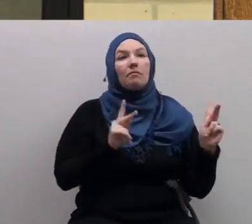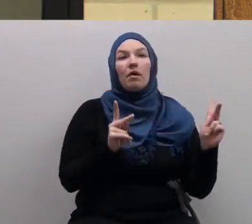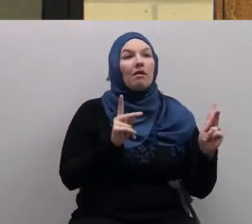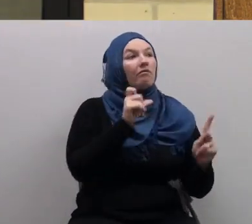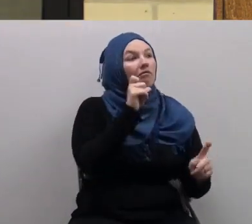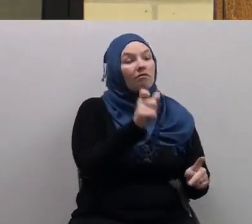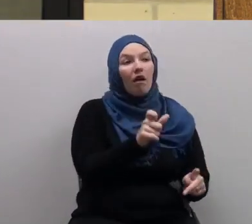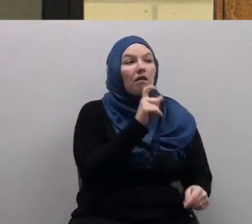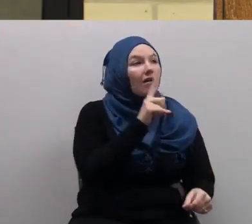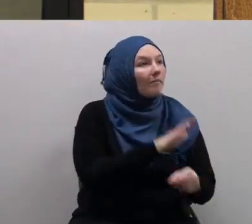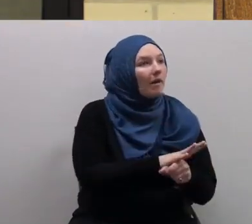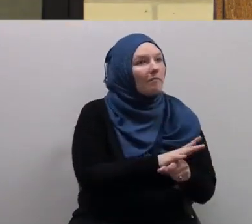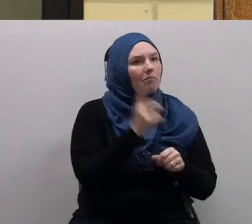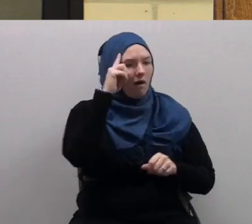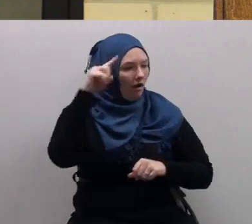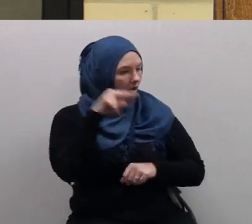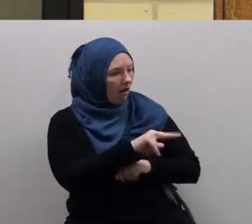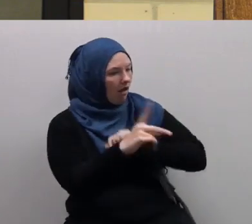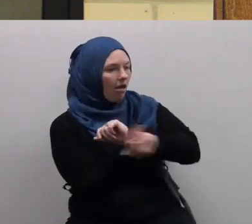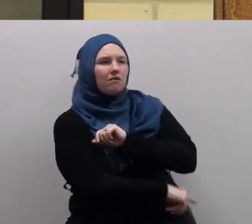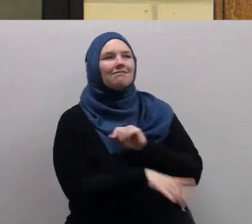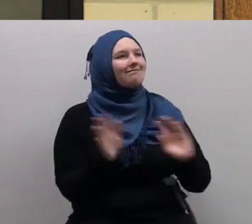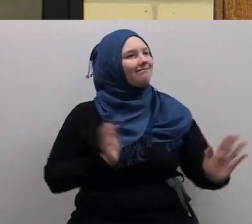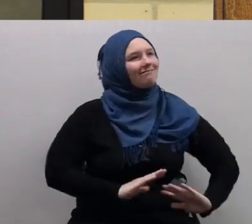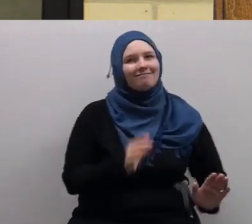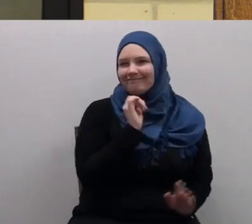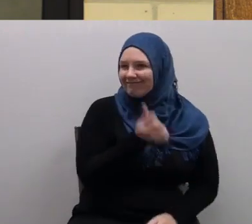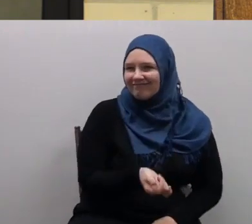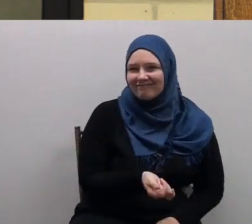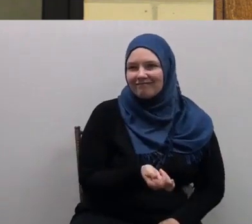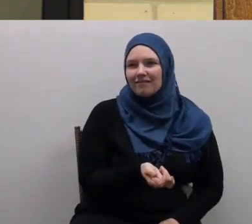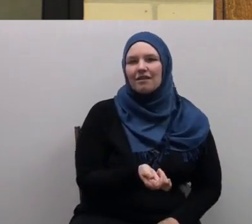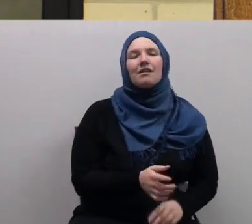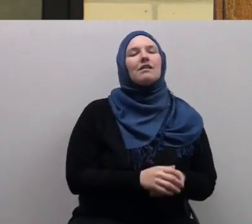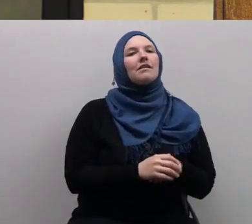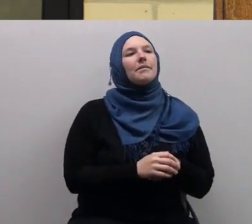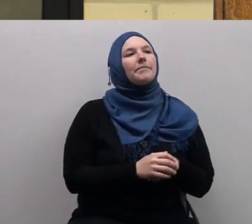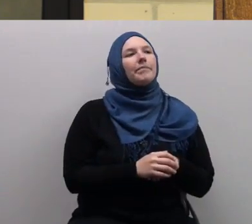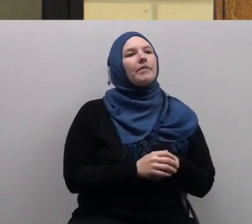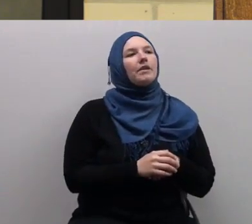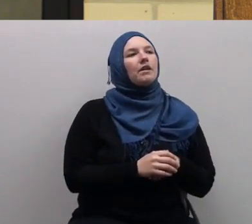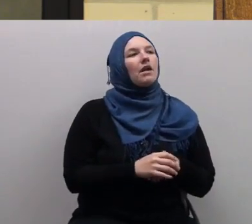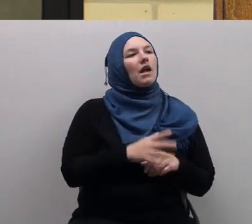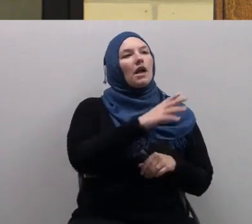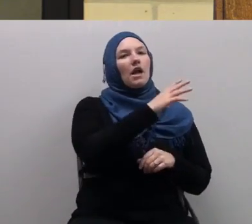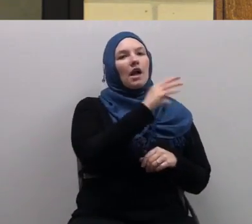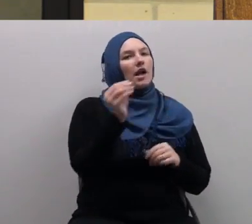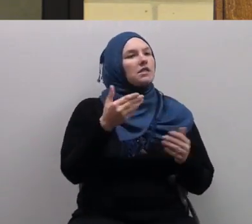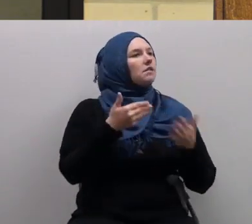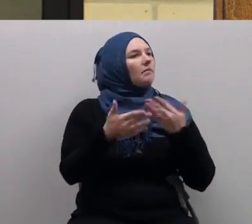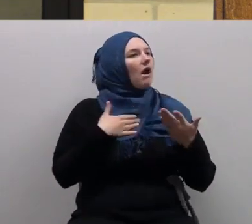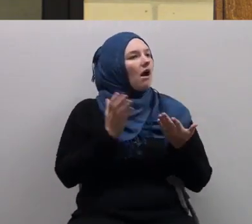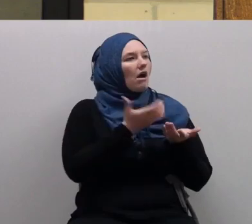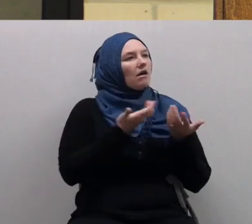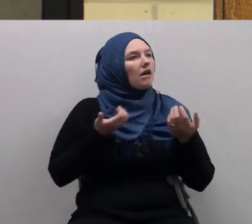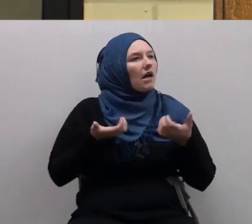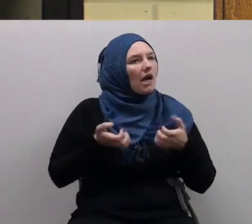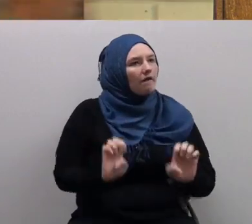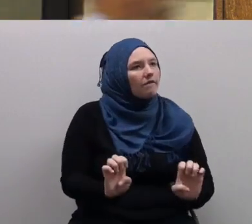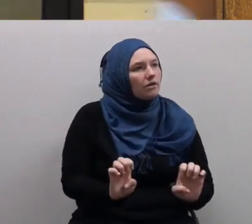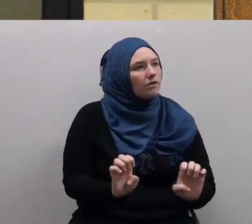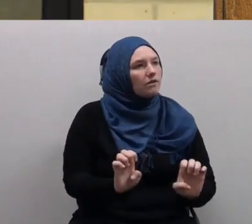in practicing Islam, nor would He do it despite our efforts